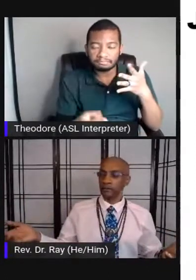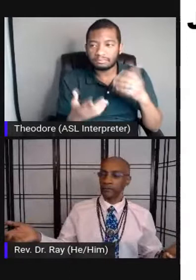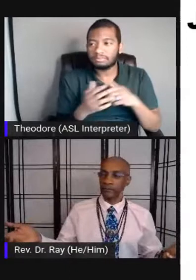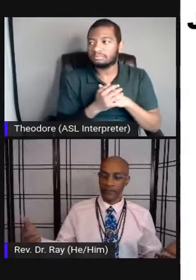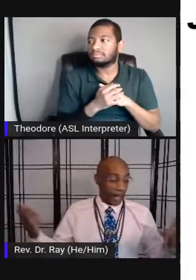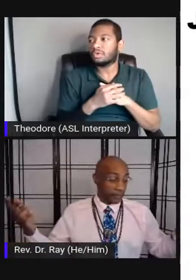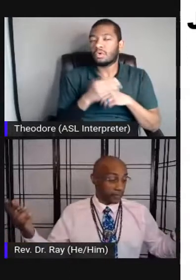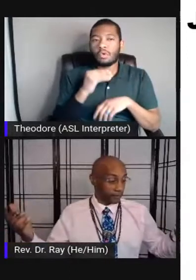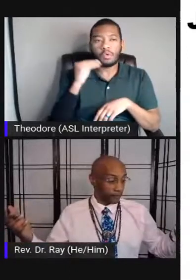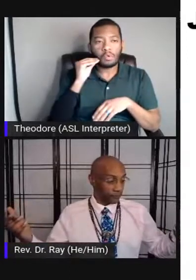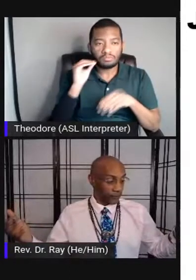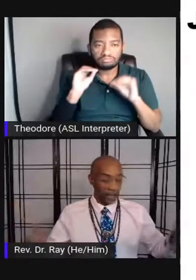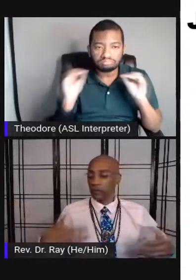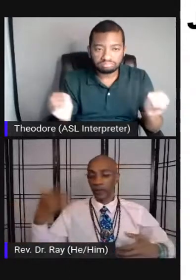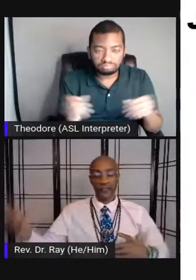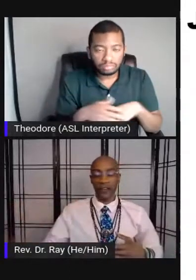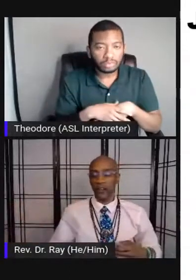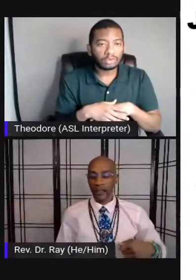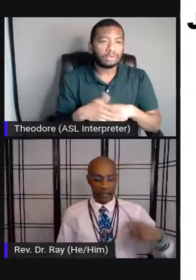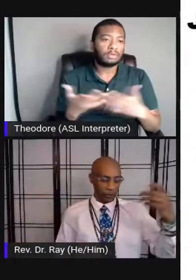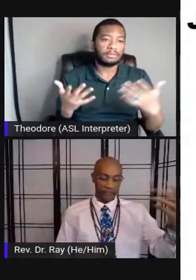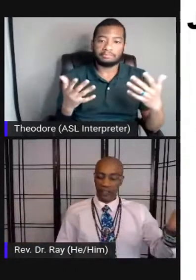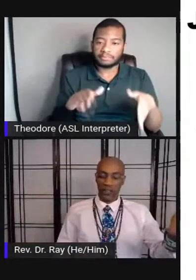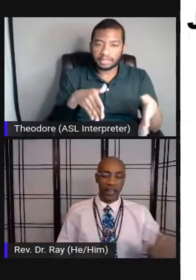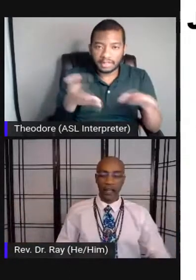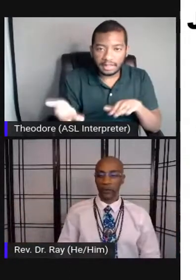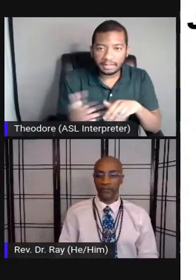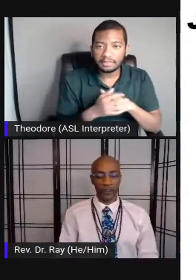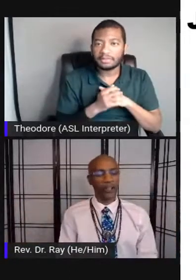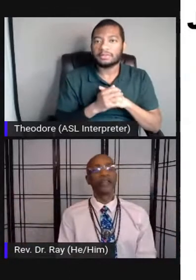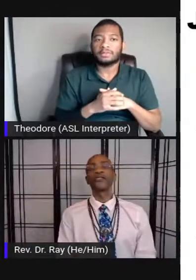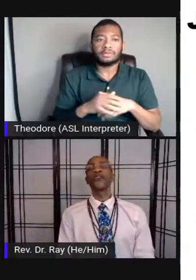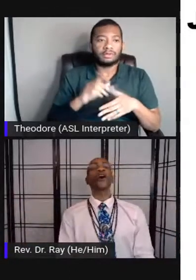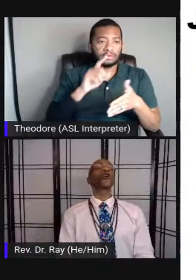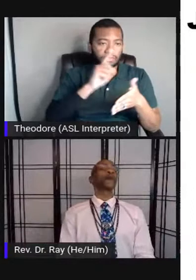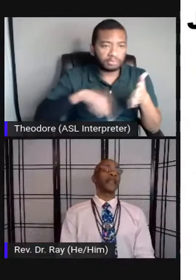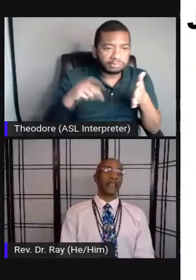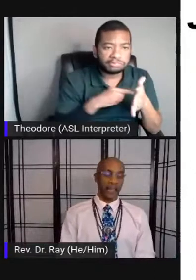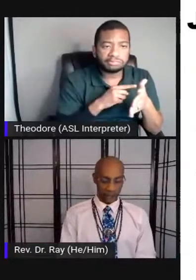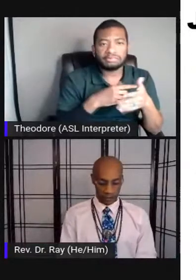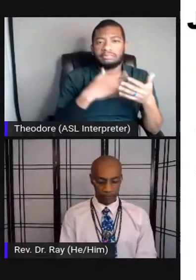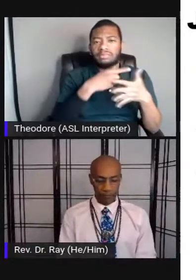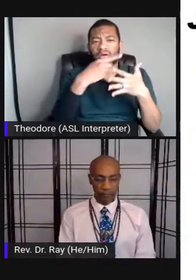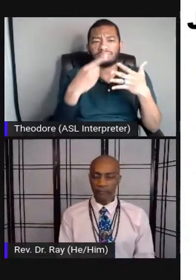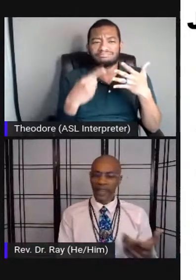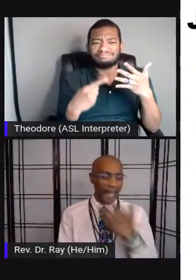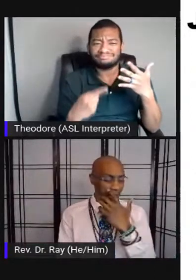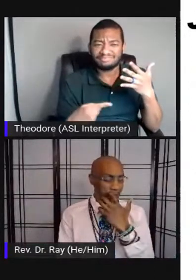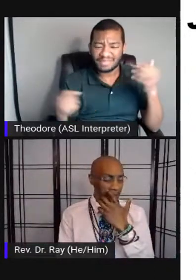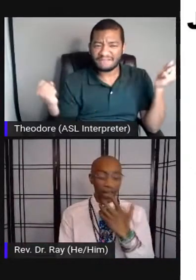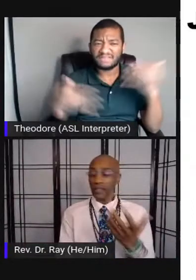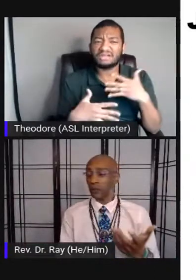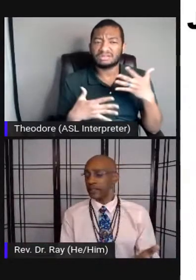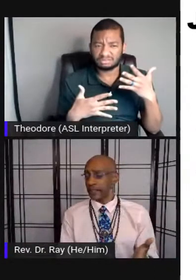wrong? Death. And we fear, and we fear, and we fear so many things.